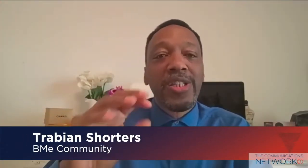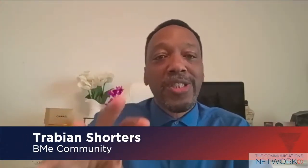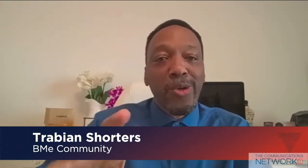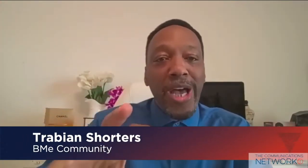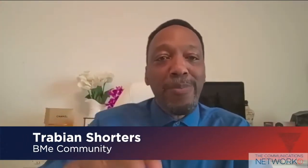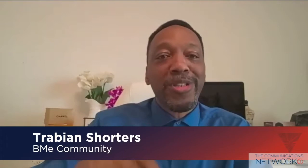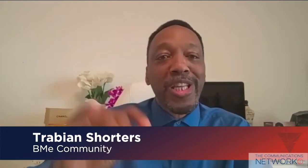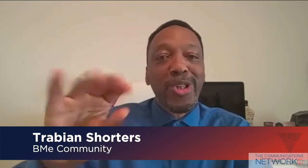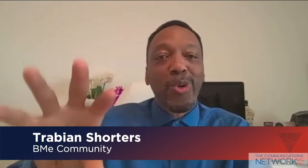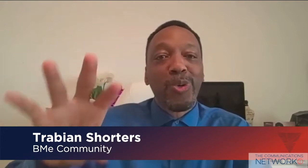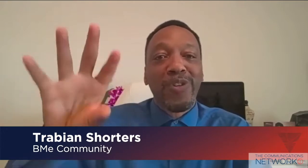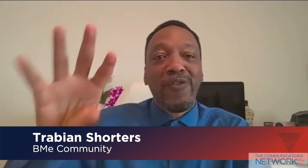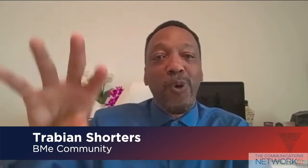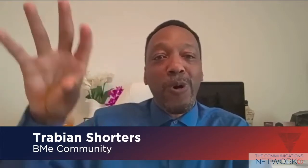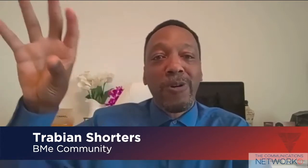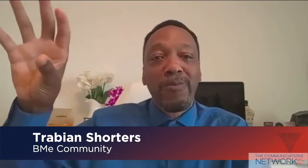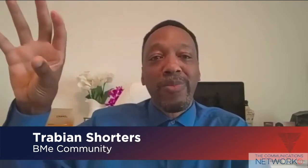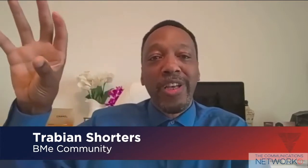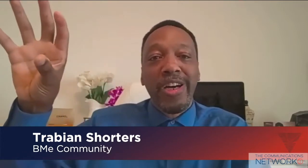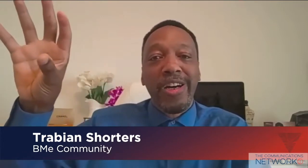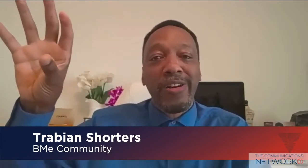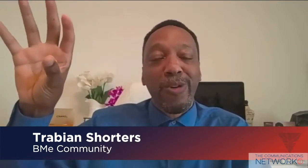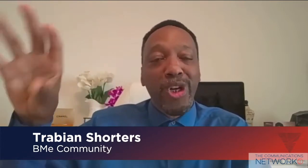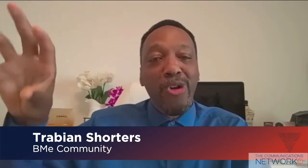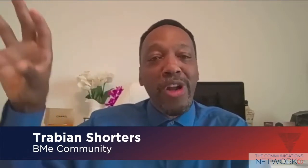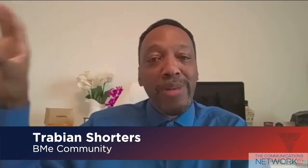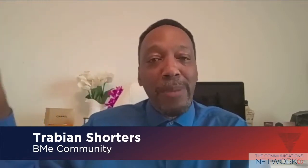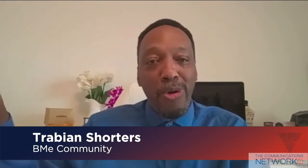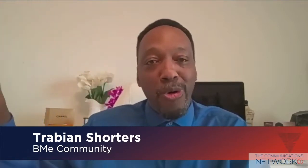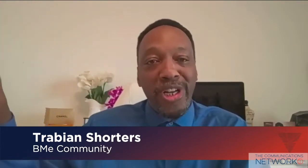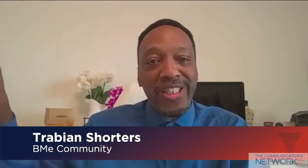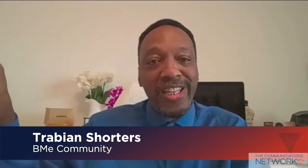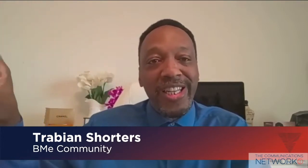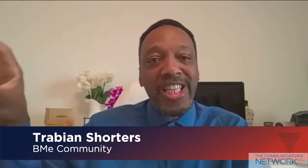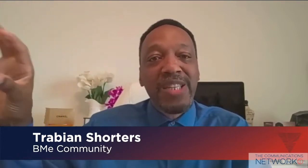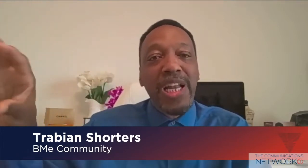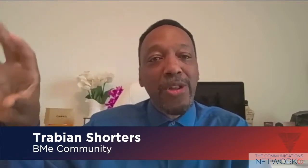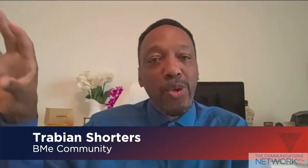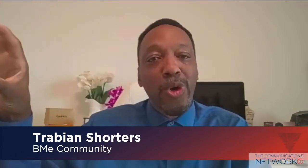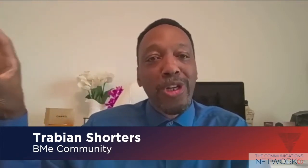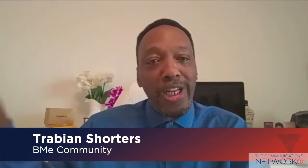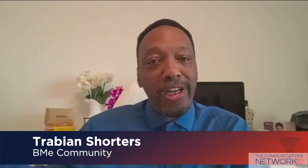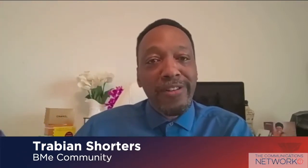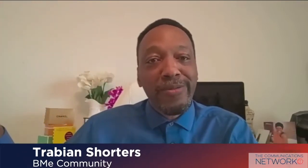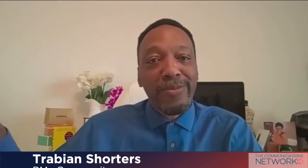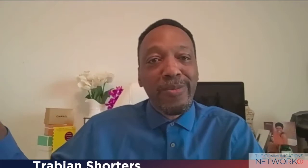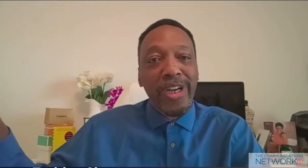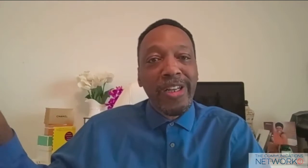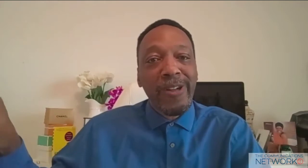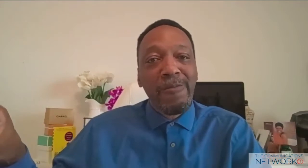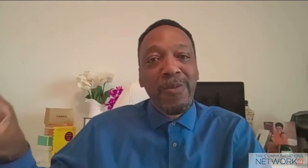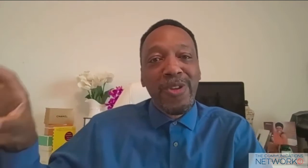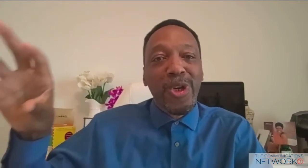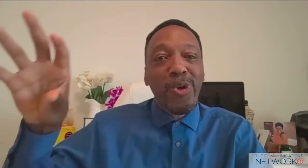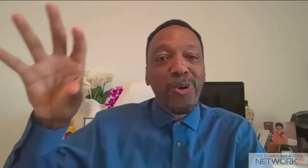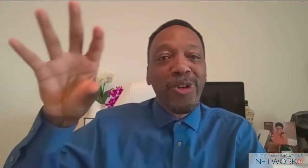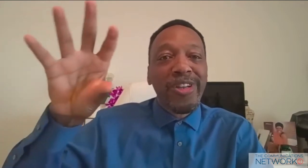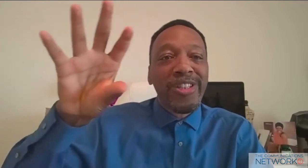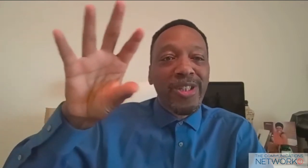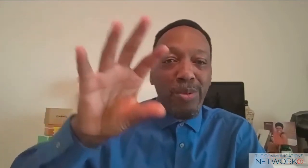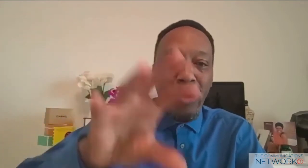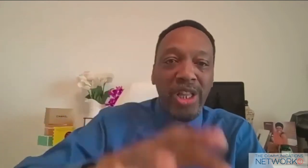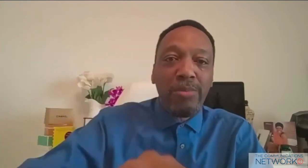And it just so happens that those four recurring Black priorities spell out the word love, right?